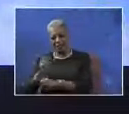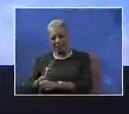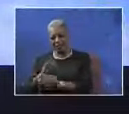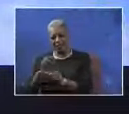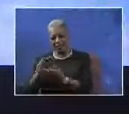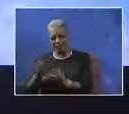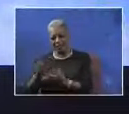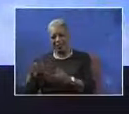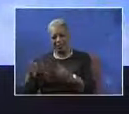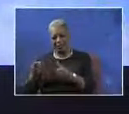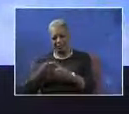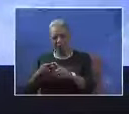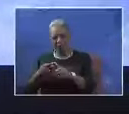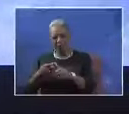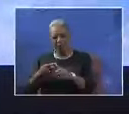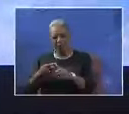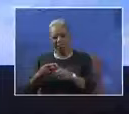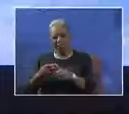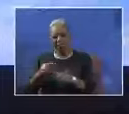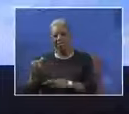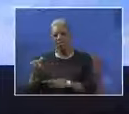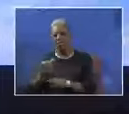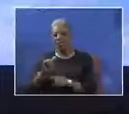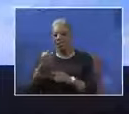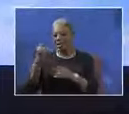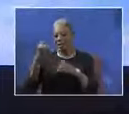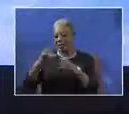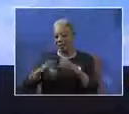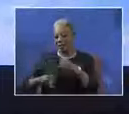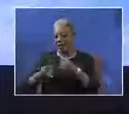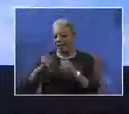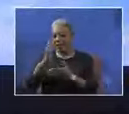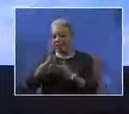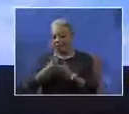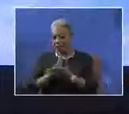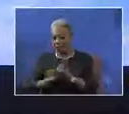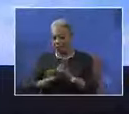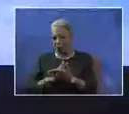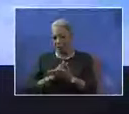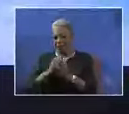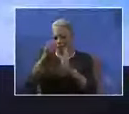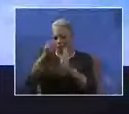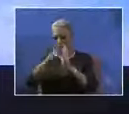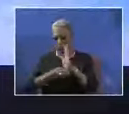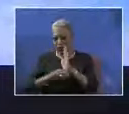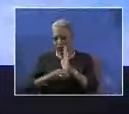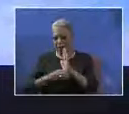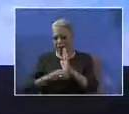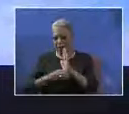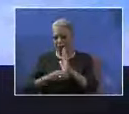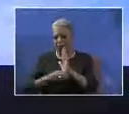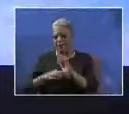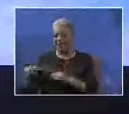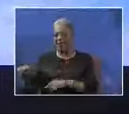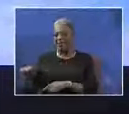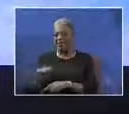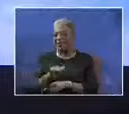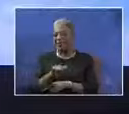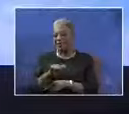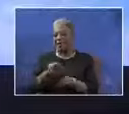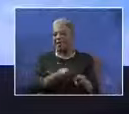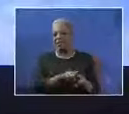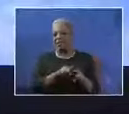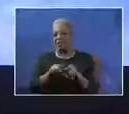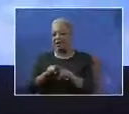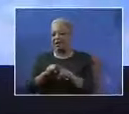of 2 Samuel is a repeat of the first part of First Samuel, because in the first part of First Samuel, the people say,